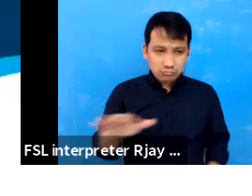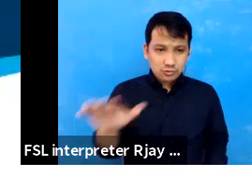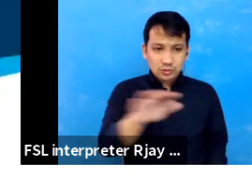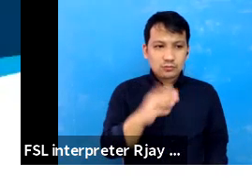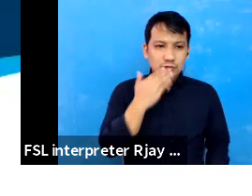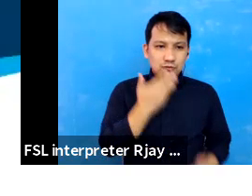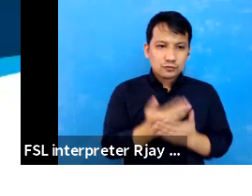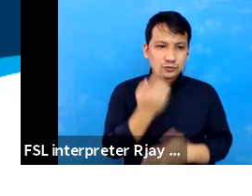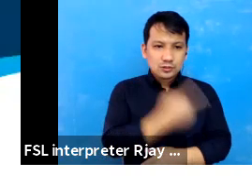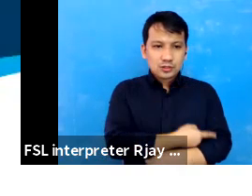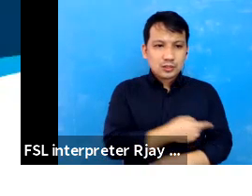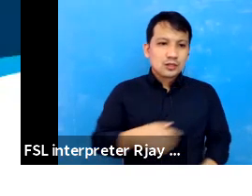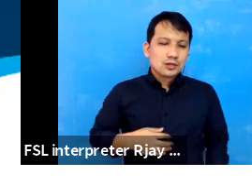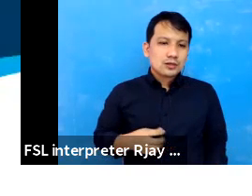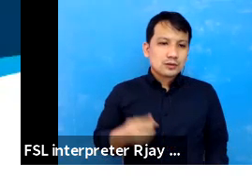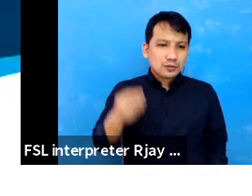day.